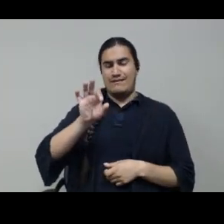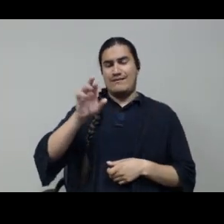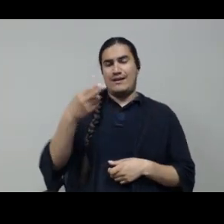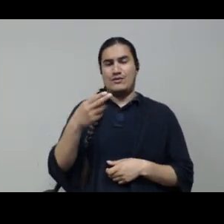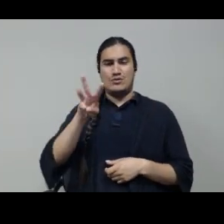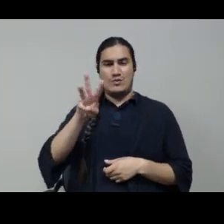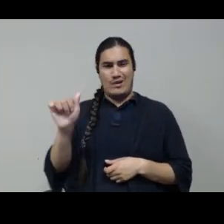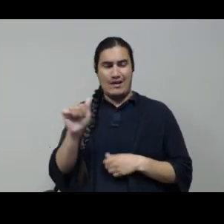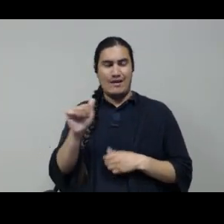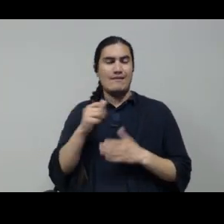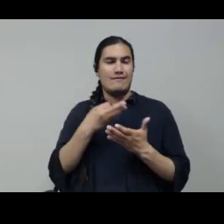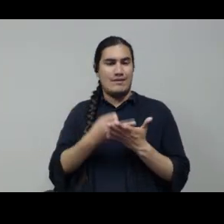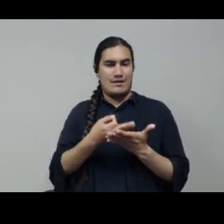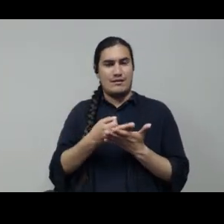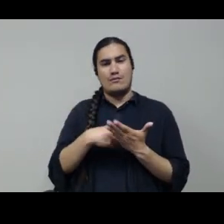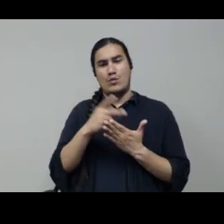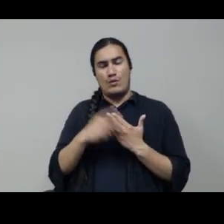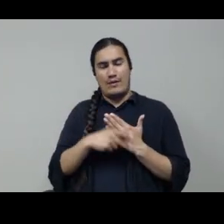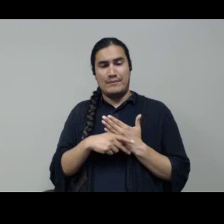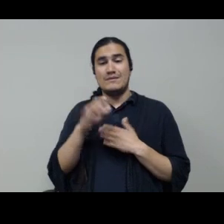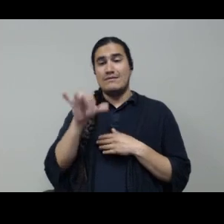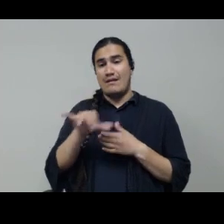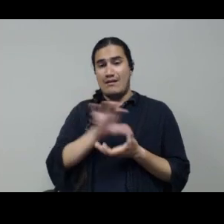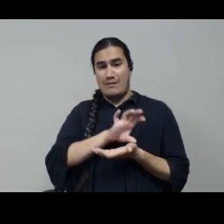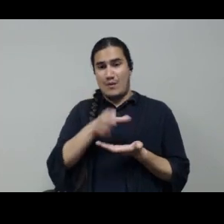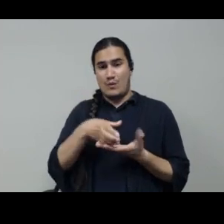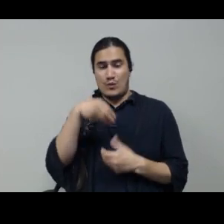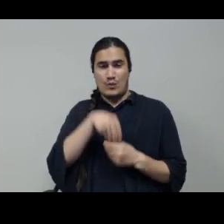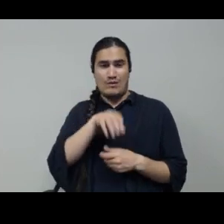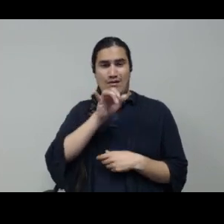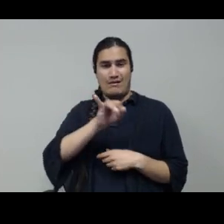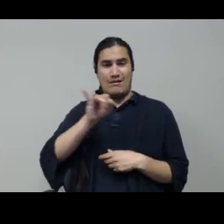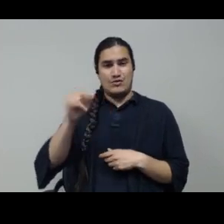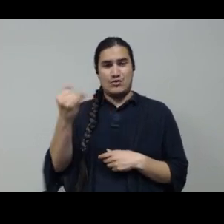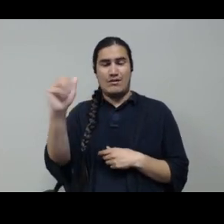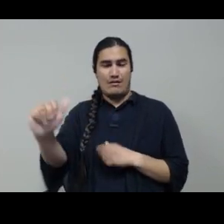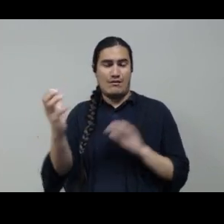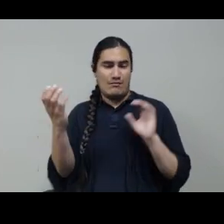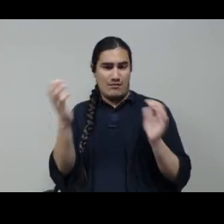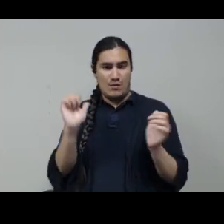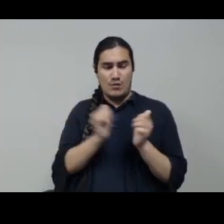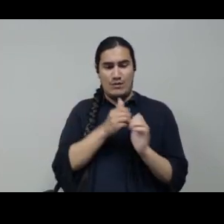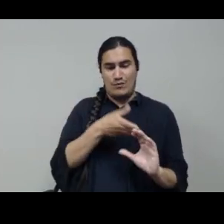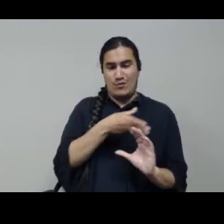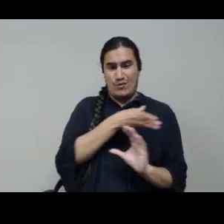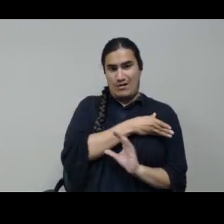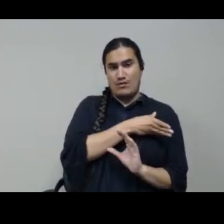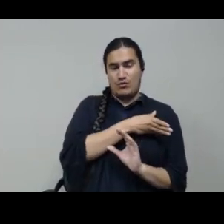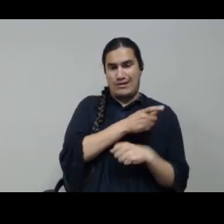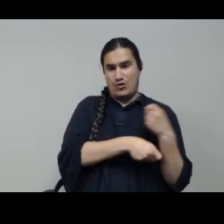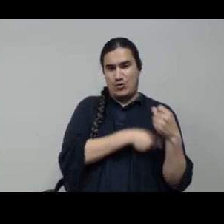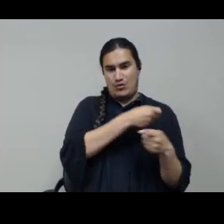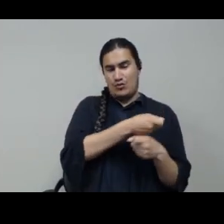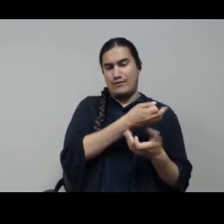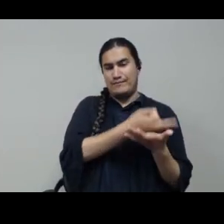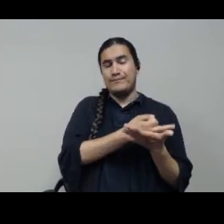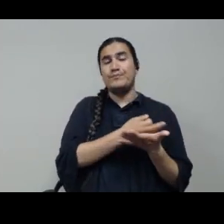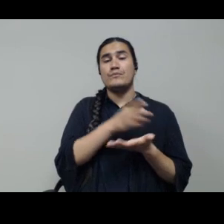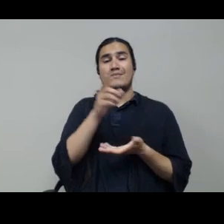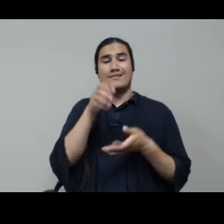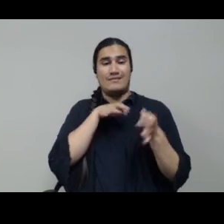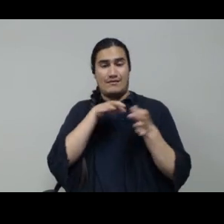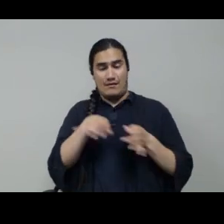funding programs, the amounts included in the IIJA as compared to the prior fiscal year, and the detail on how the